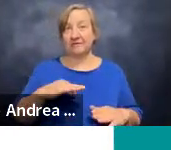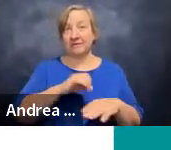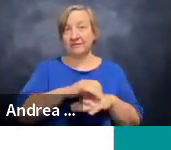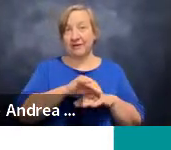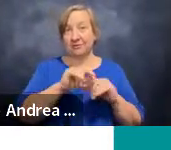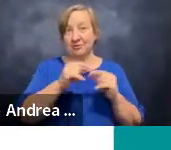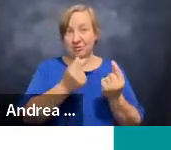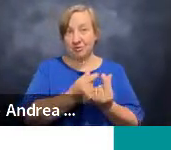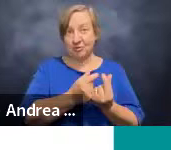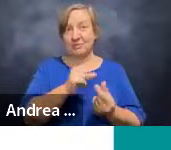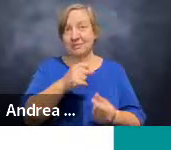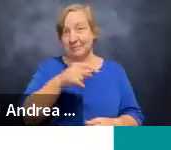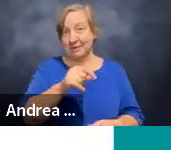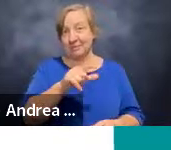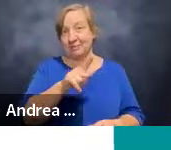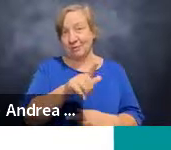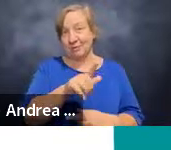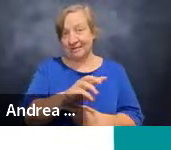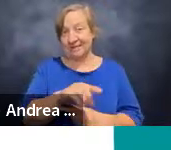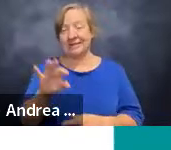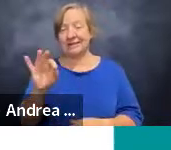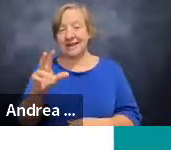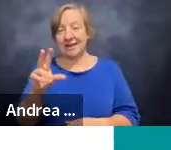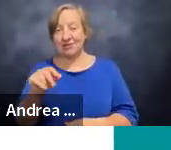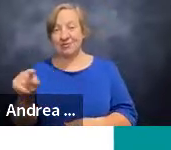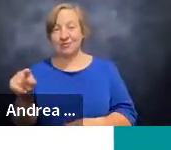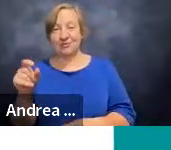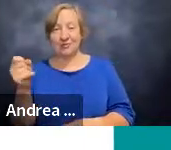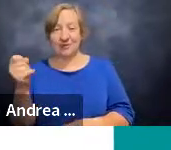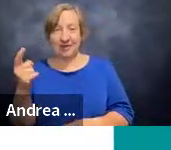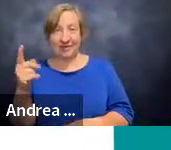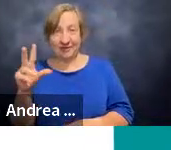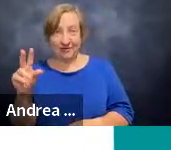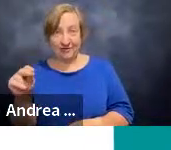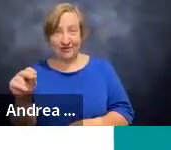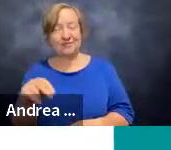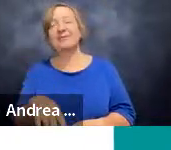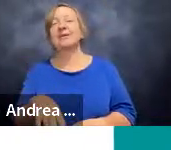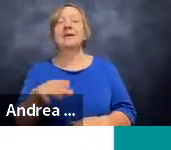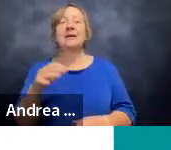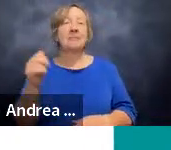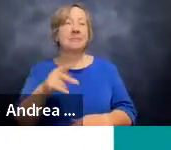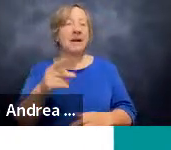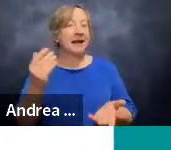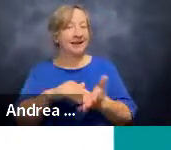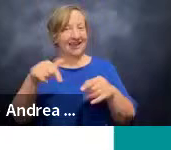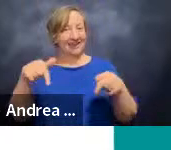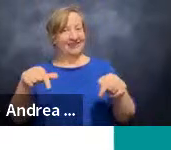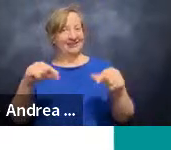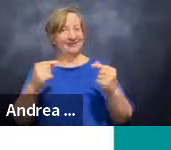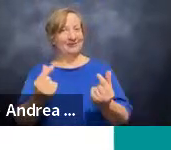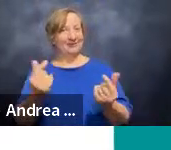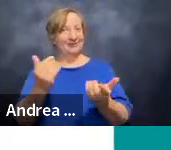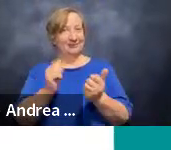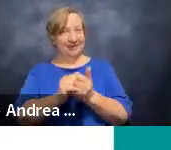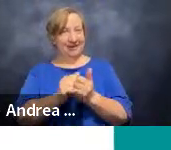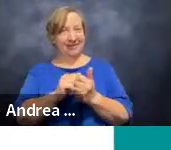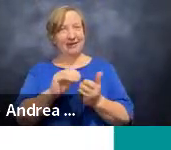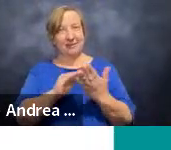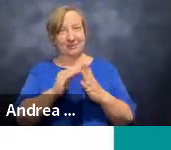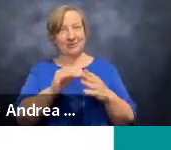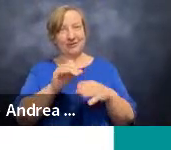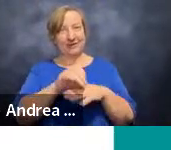September 26th, 9:30 to 11:30. And then we're back again together, Community Advisory Group, October